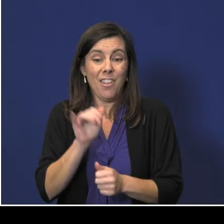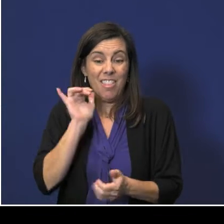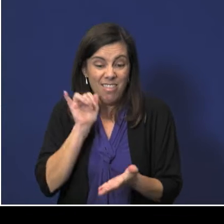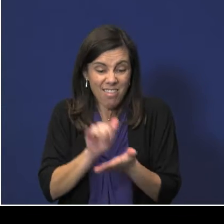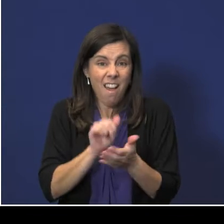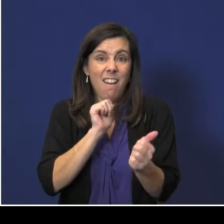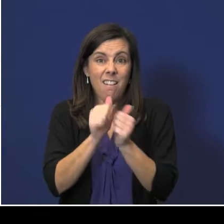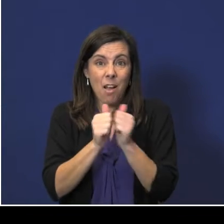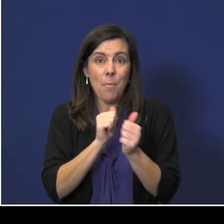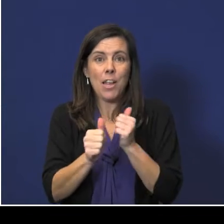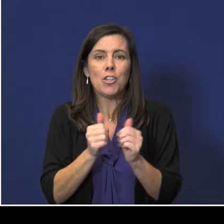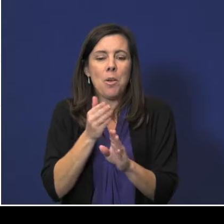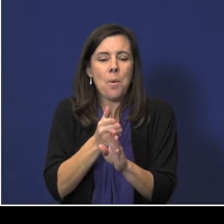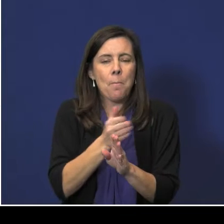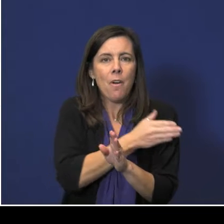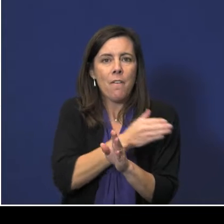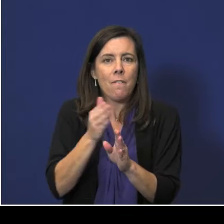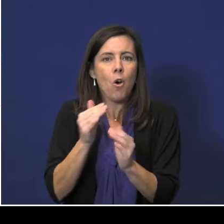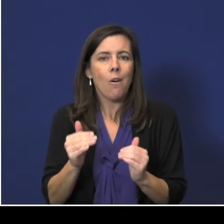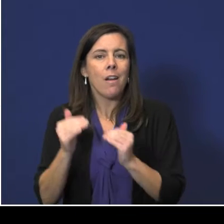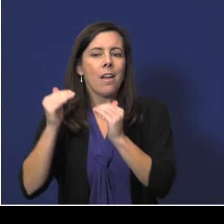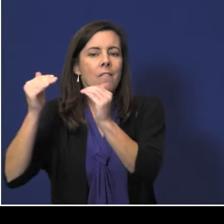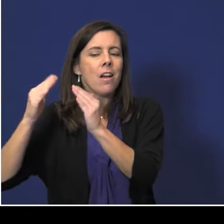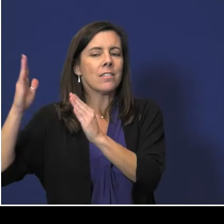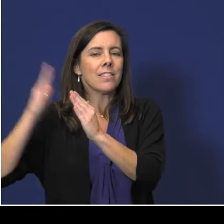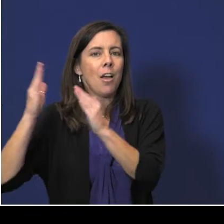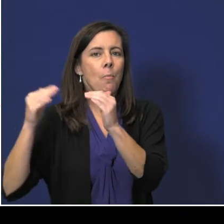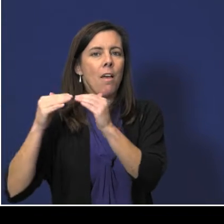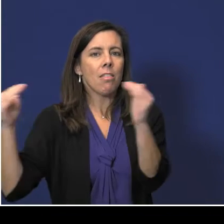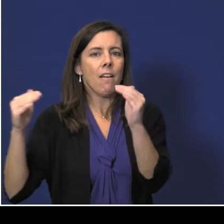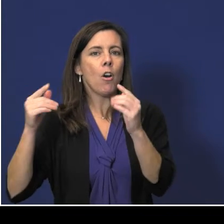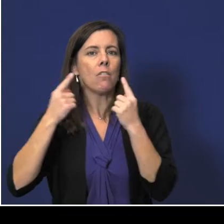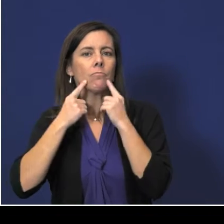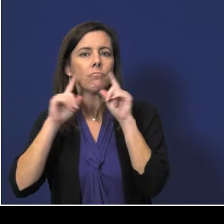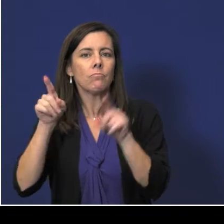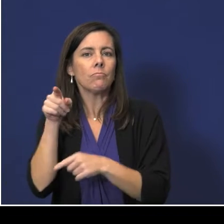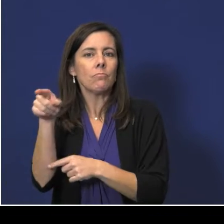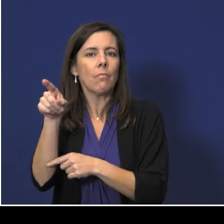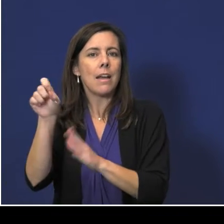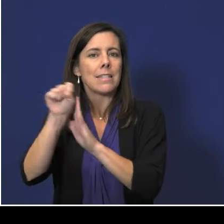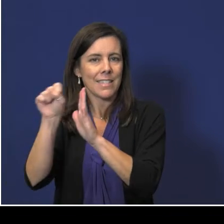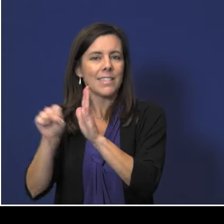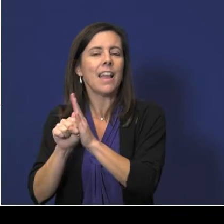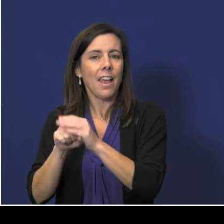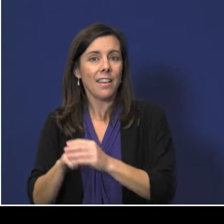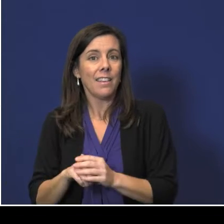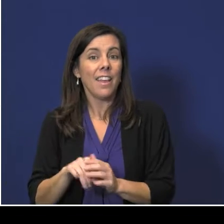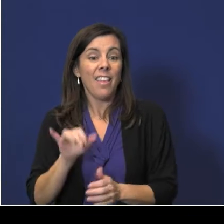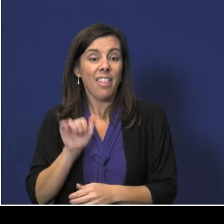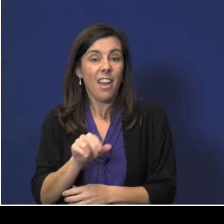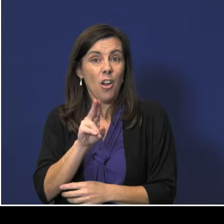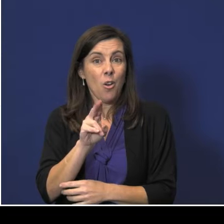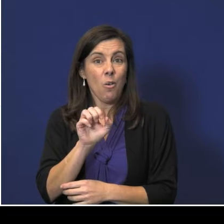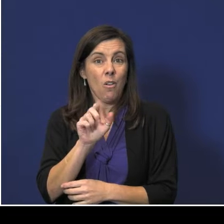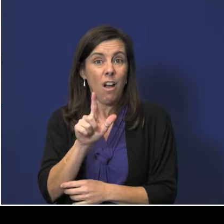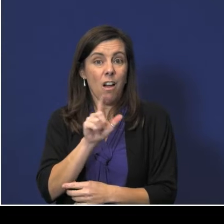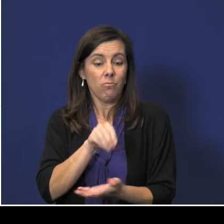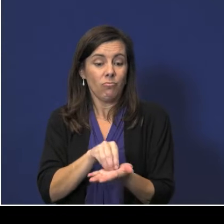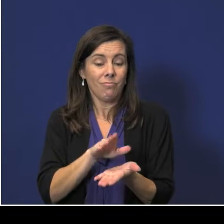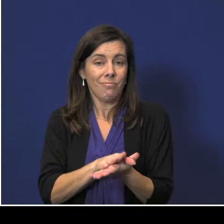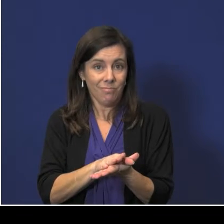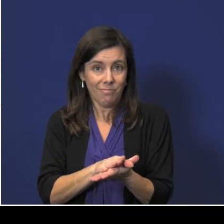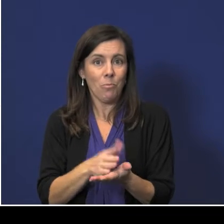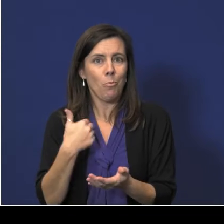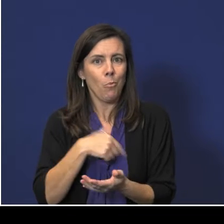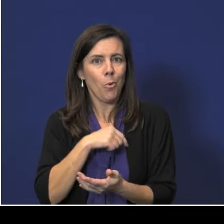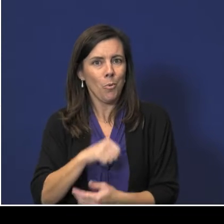competition right before you go to the highest level of achievement, which is state. So that was a UIL record and something we're really proud of.